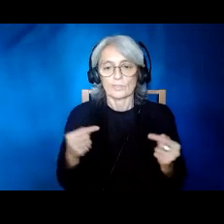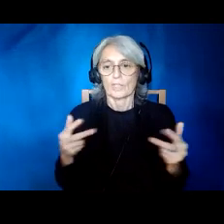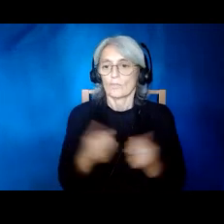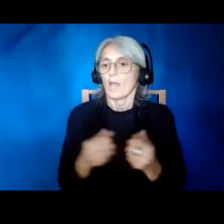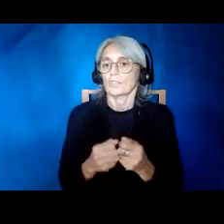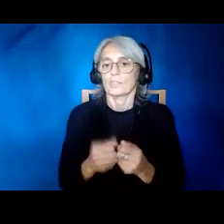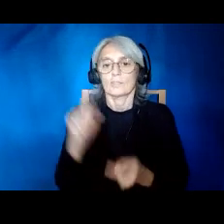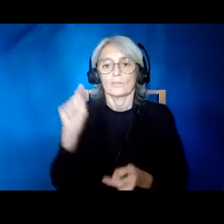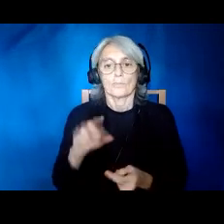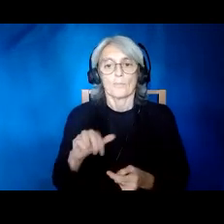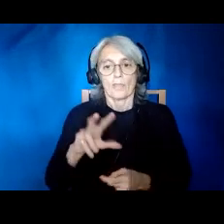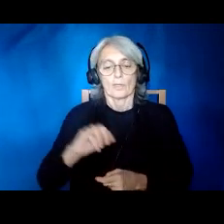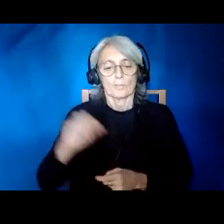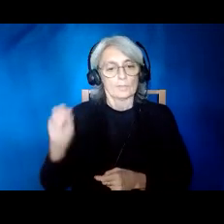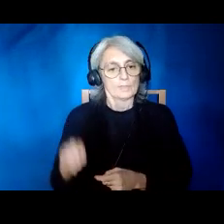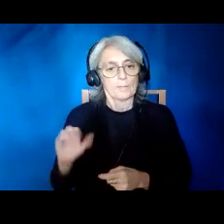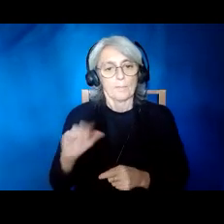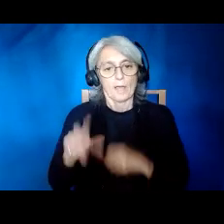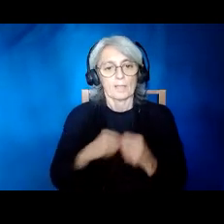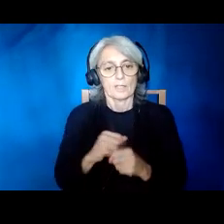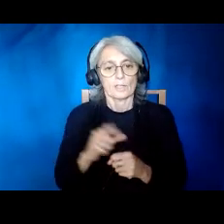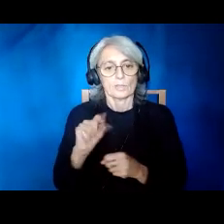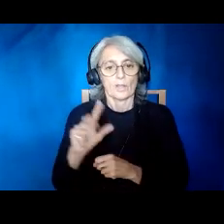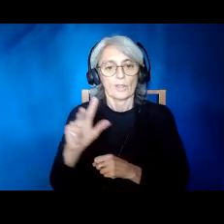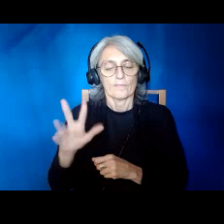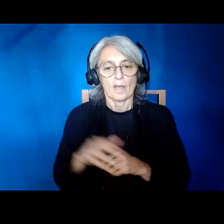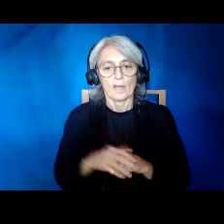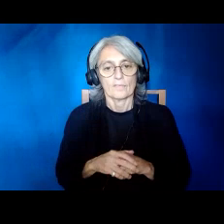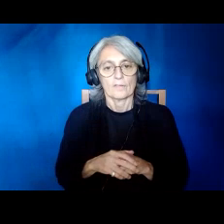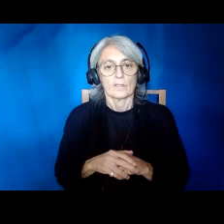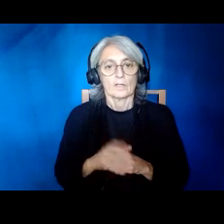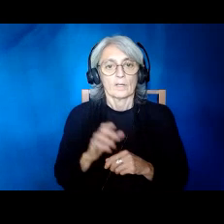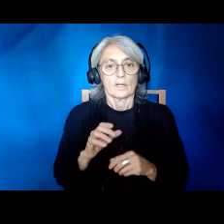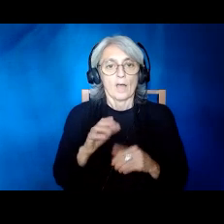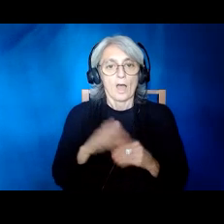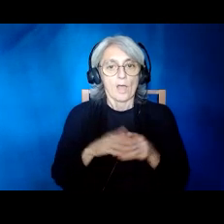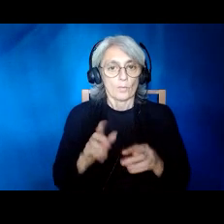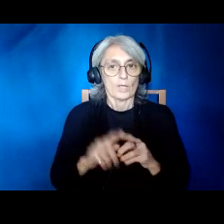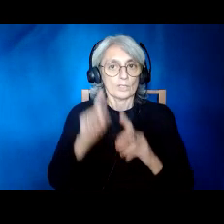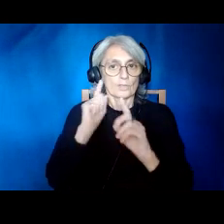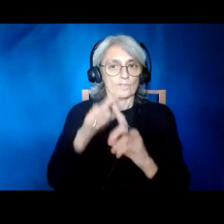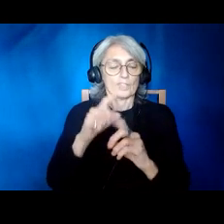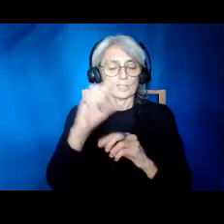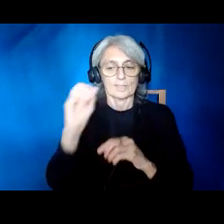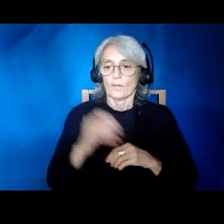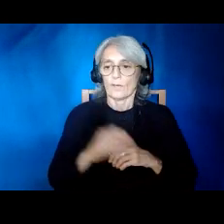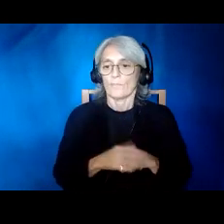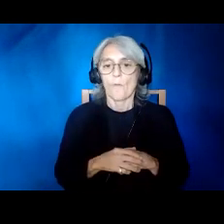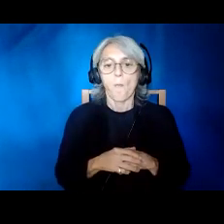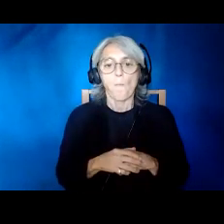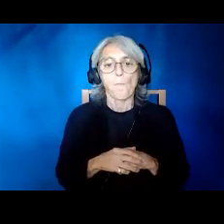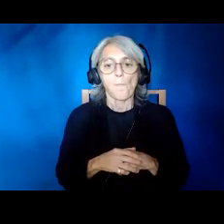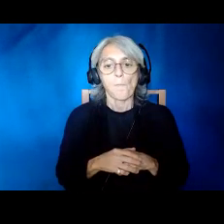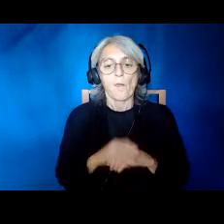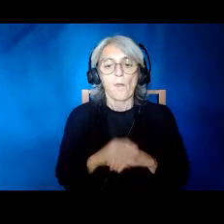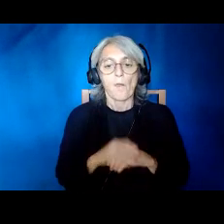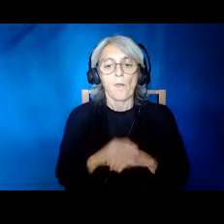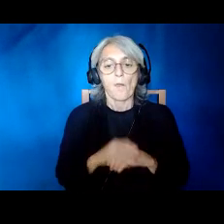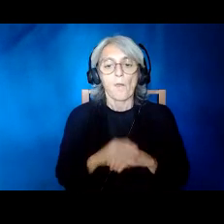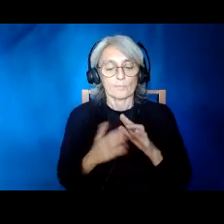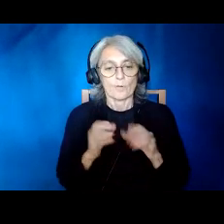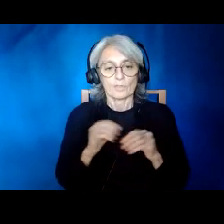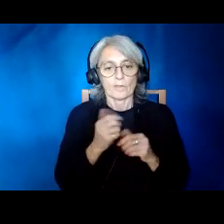California's roads by 2035, on our way to Vision Zero. It commits to institutionalizing the safe system approach across